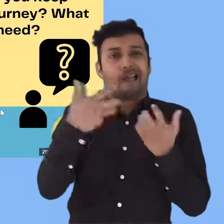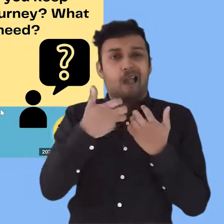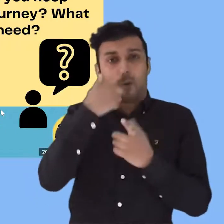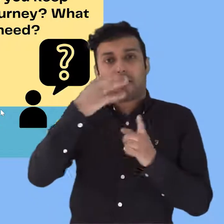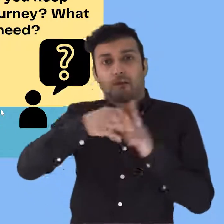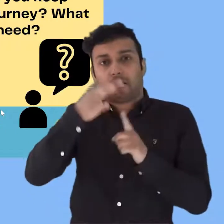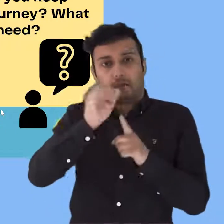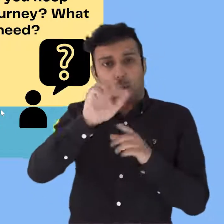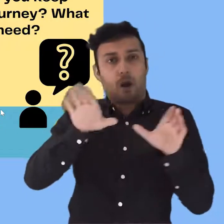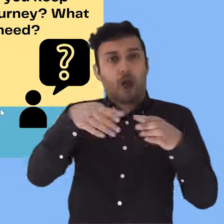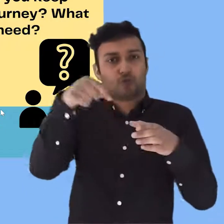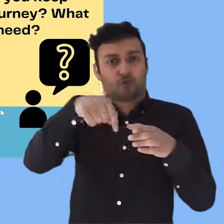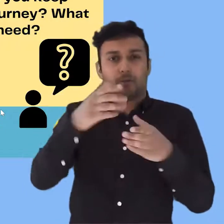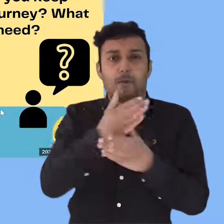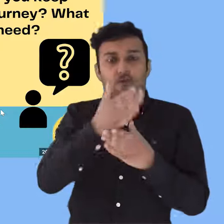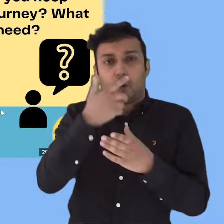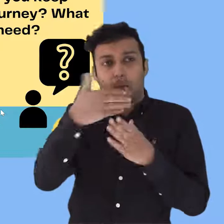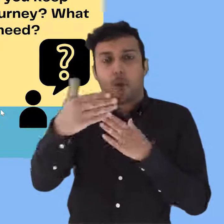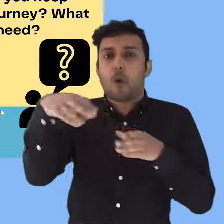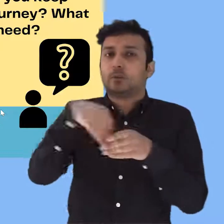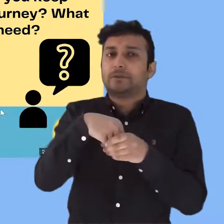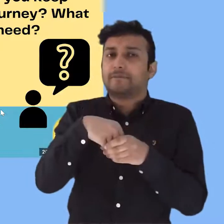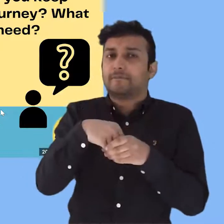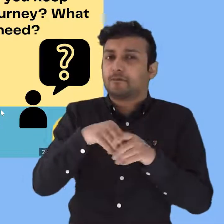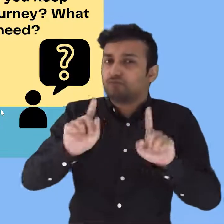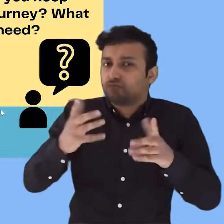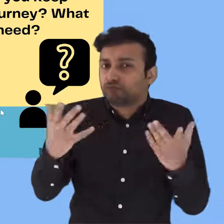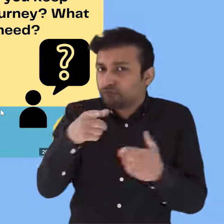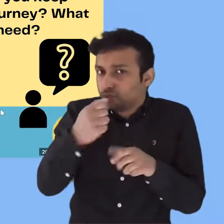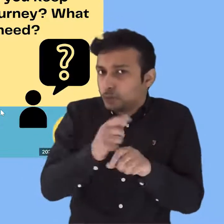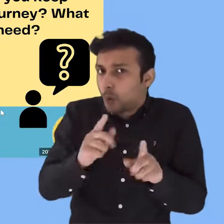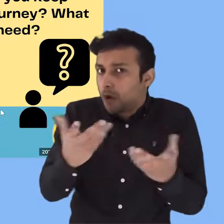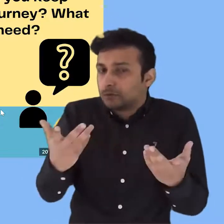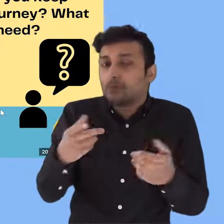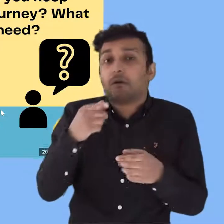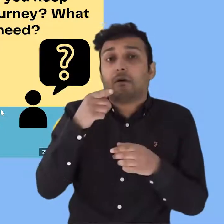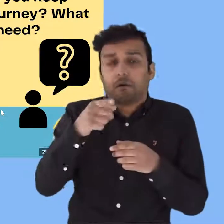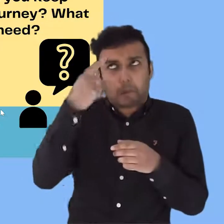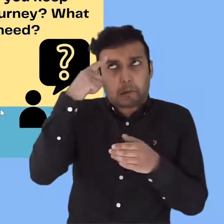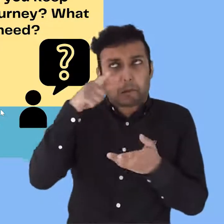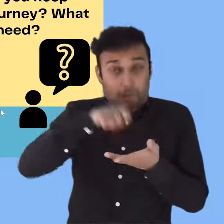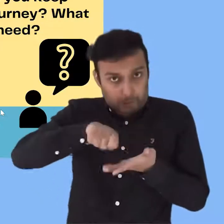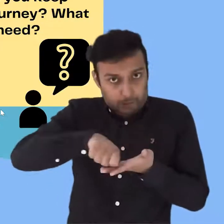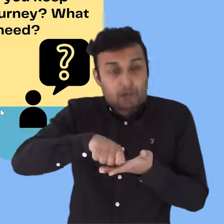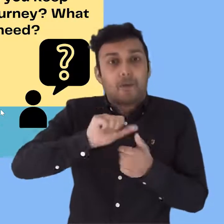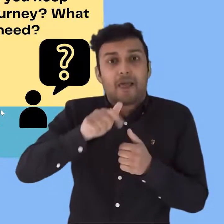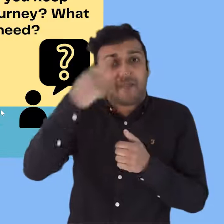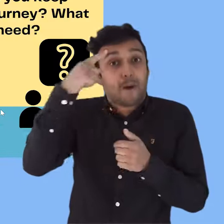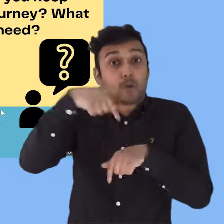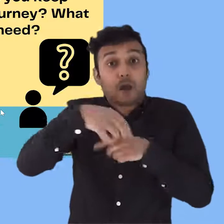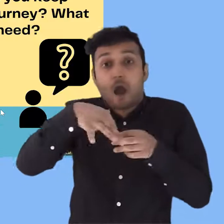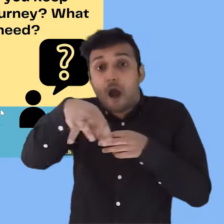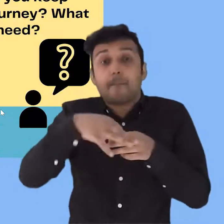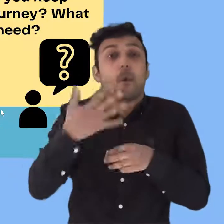give yourself a timeline for when you're going to start to do that. However it is, I know, people are very busy, but this is something that we need to prioritize. So